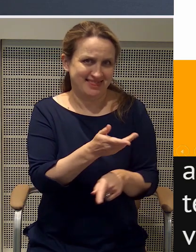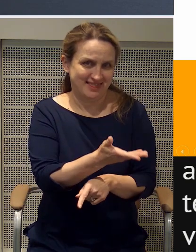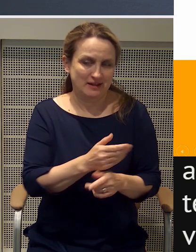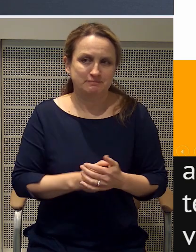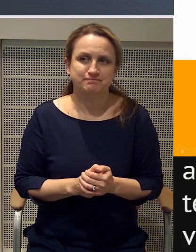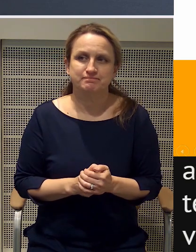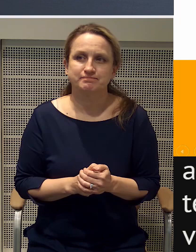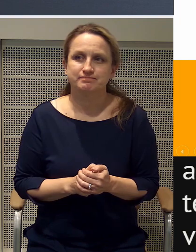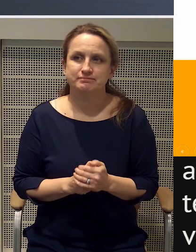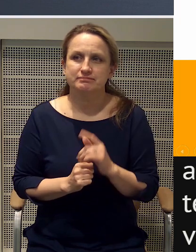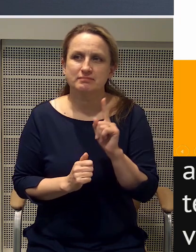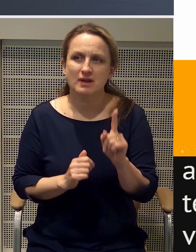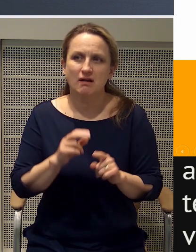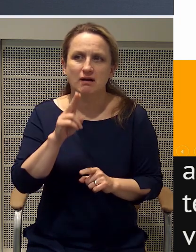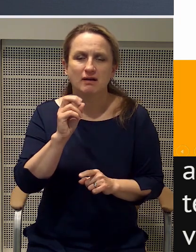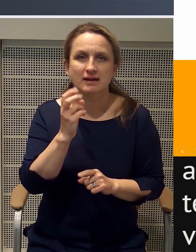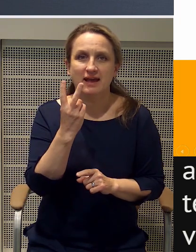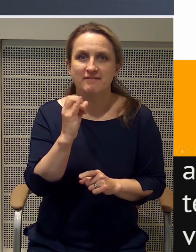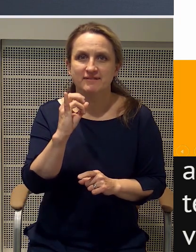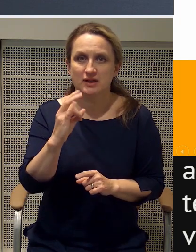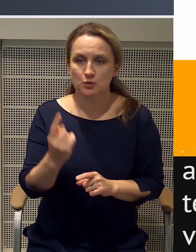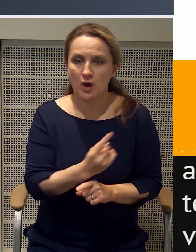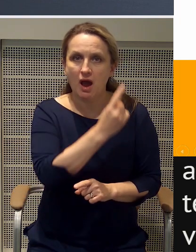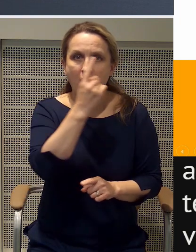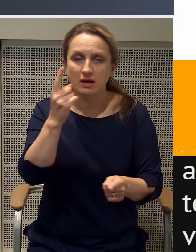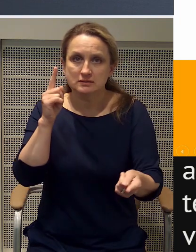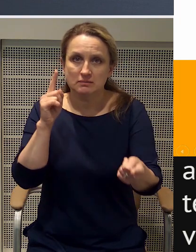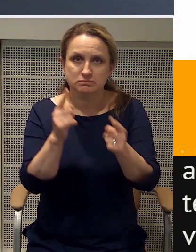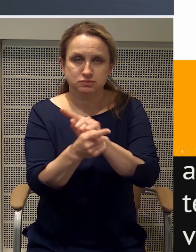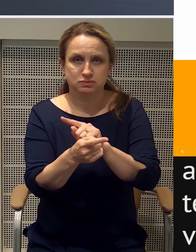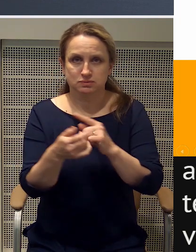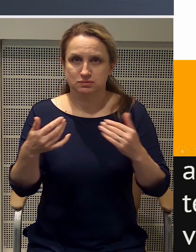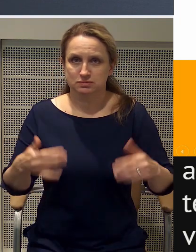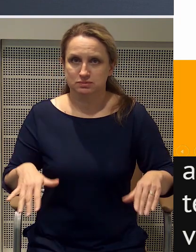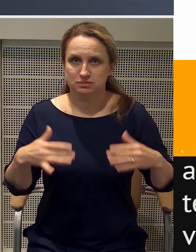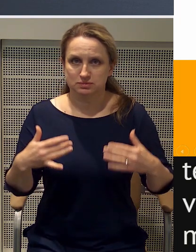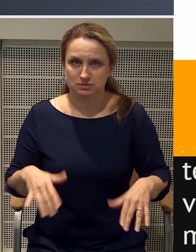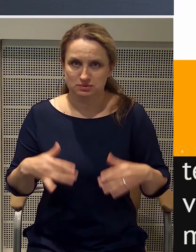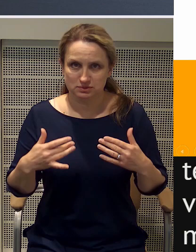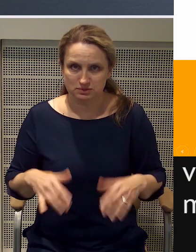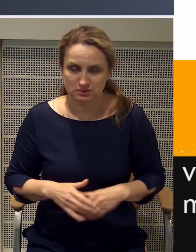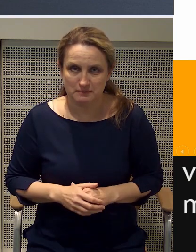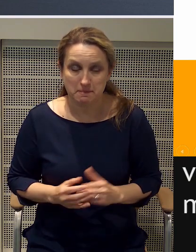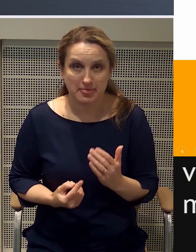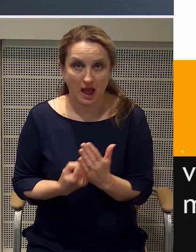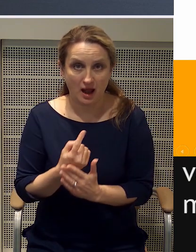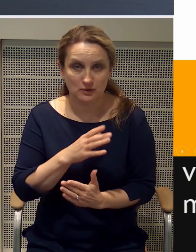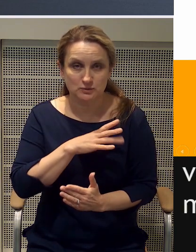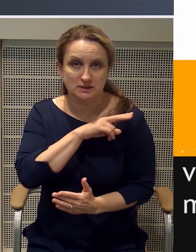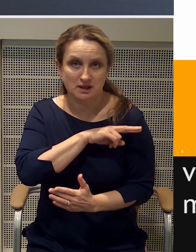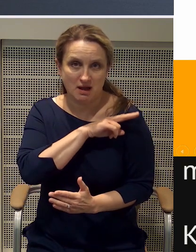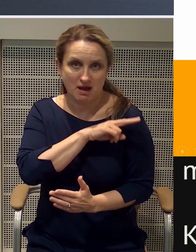he does have support even though he's living in a foster home and has foster siblings.